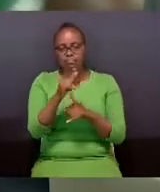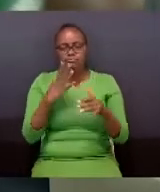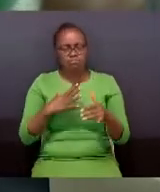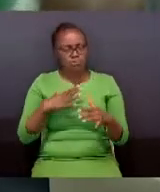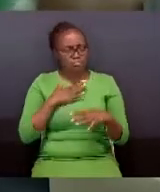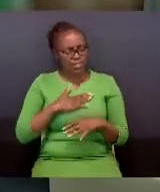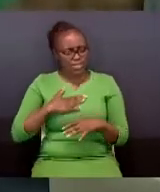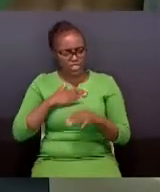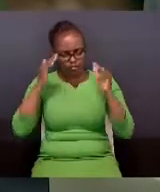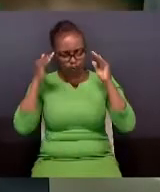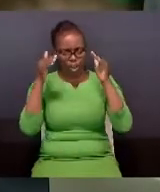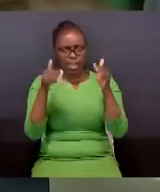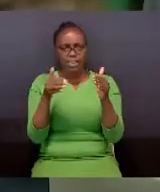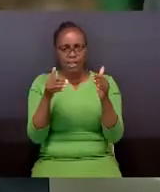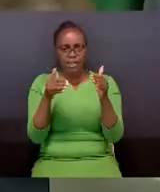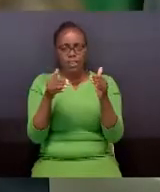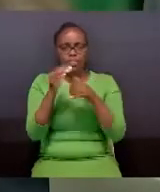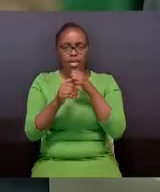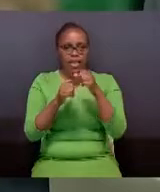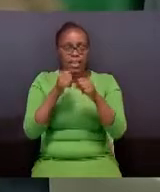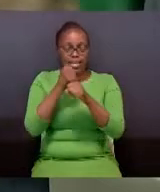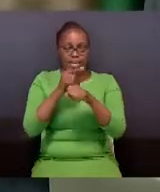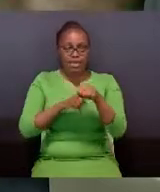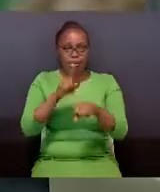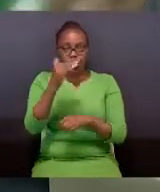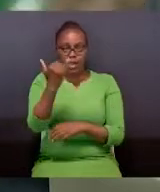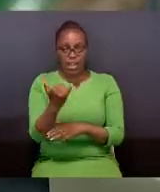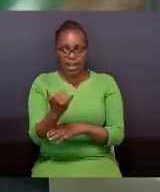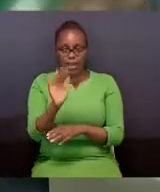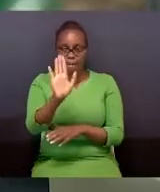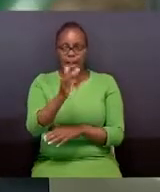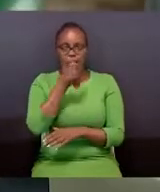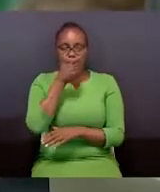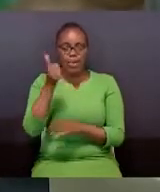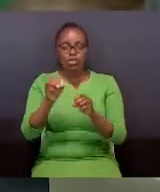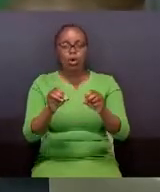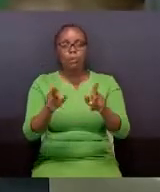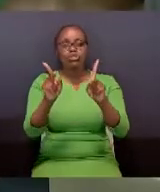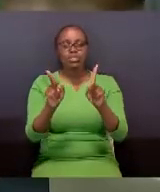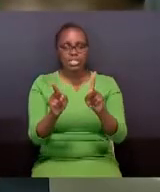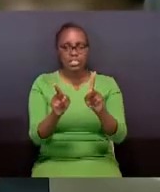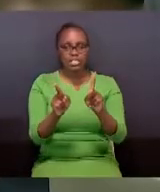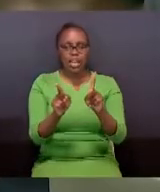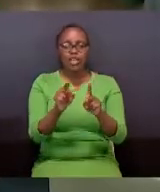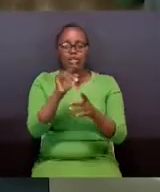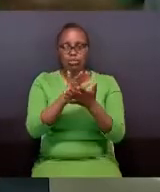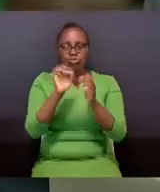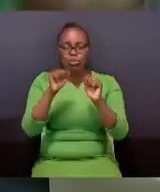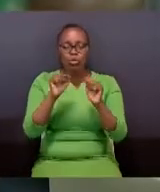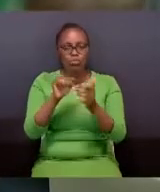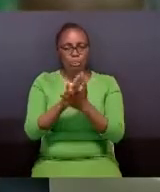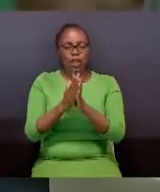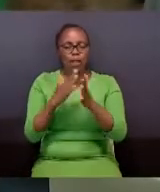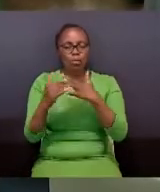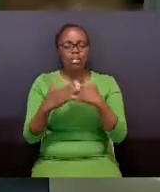focus. The years when you are young are your best opportunity to be what you want to